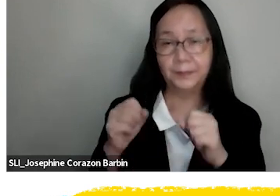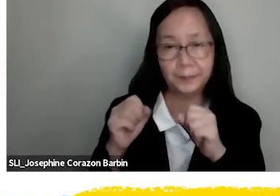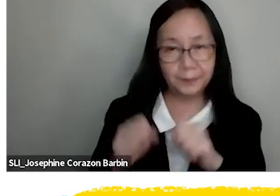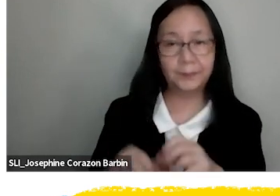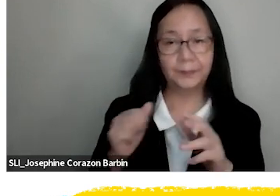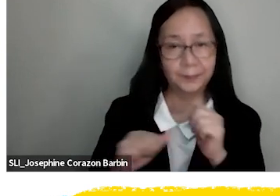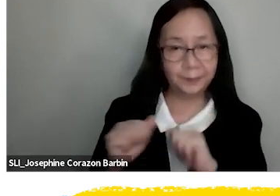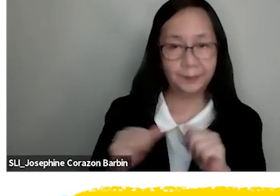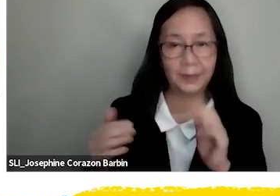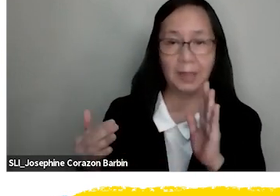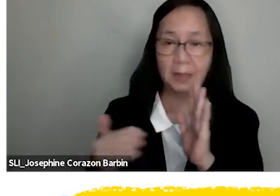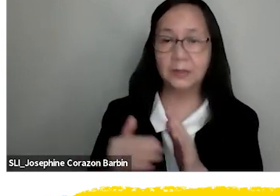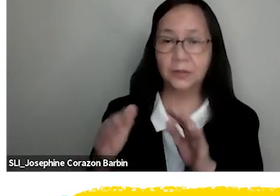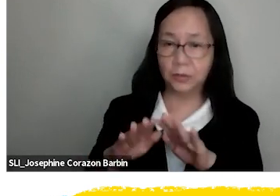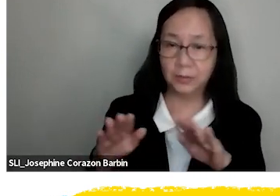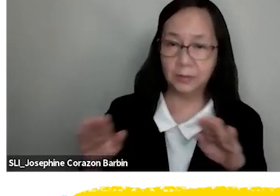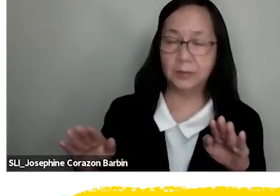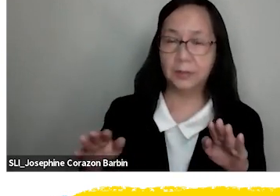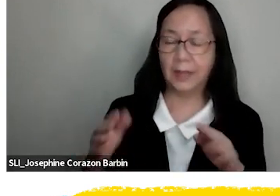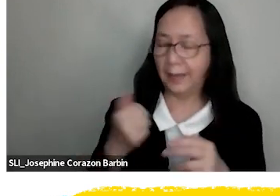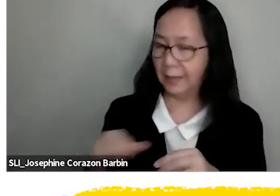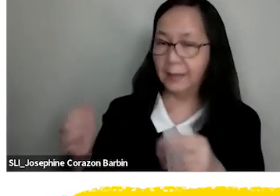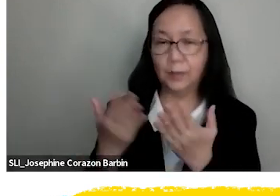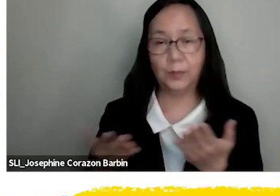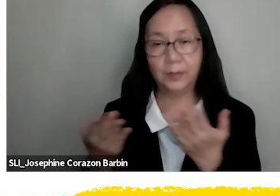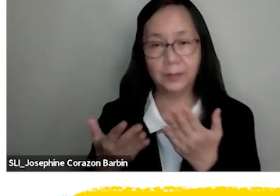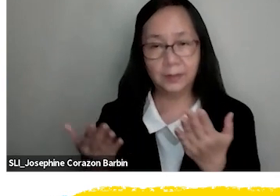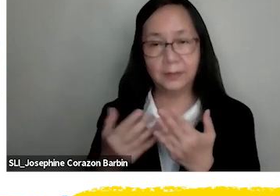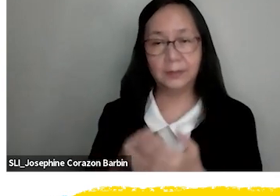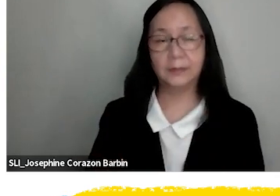act against children anywhere in the world as well.